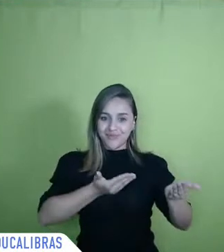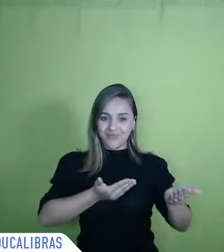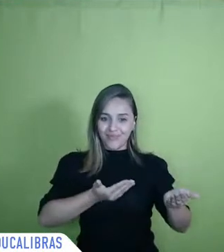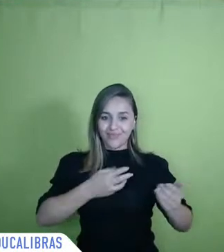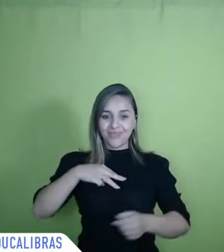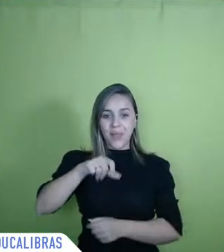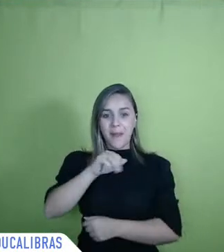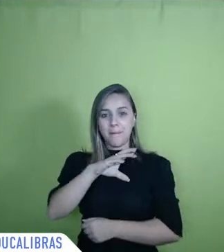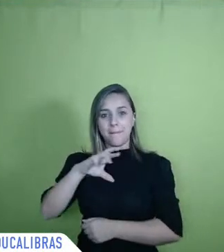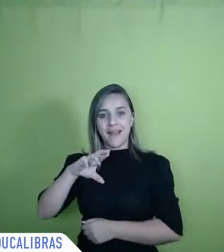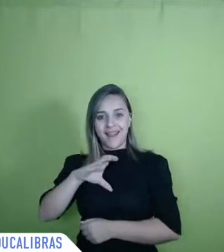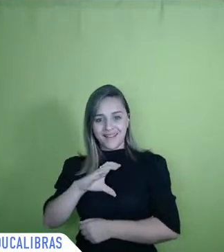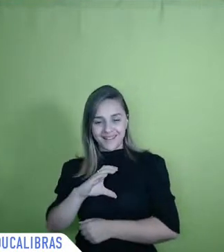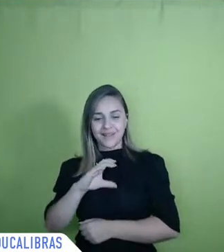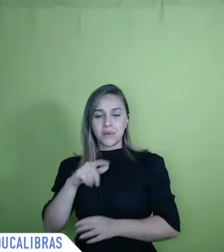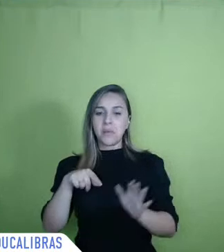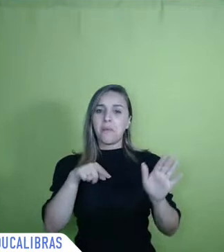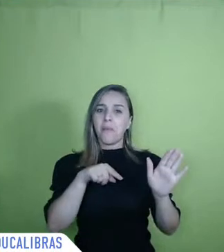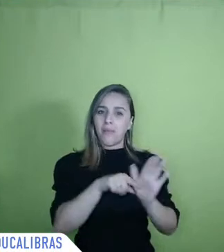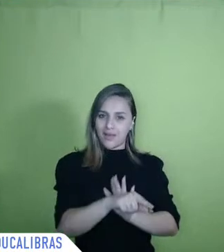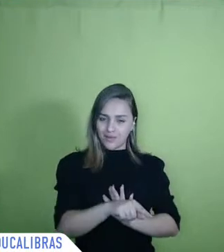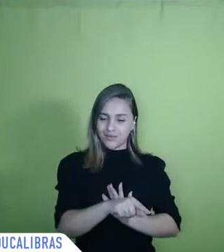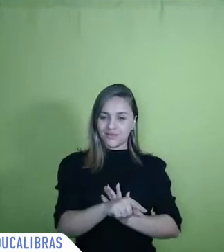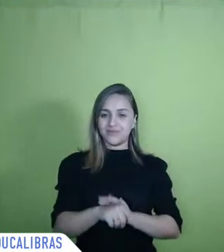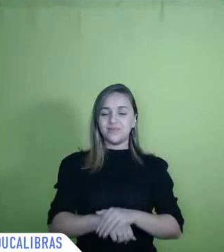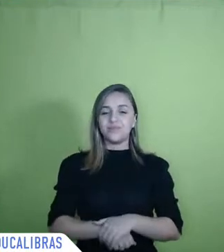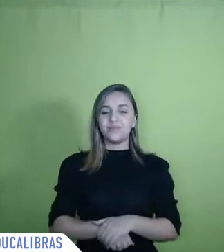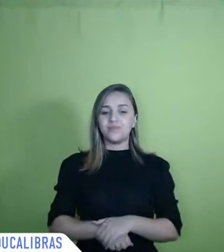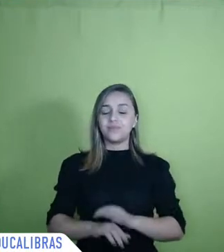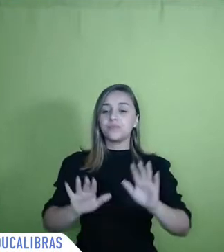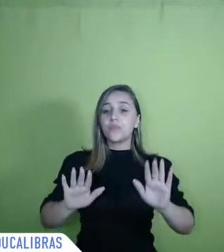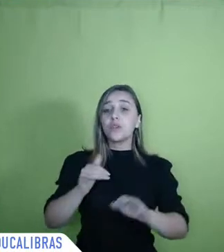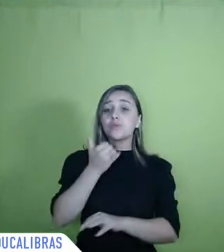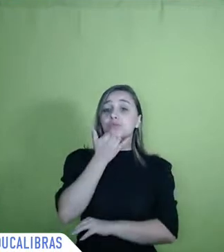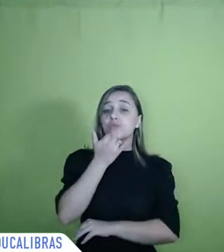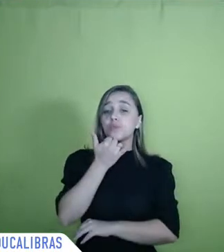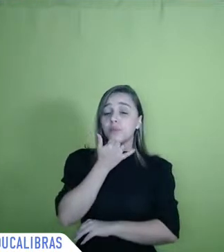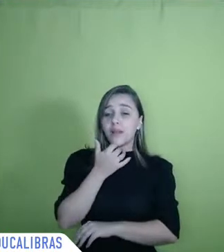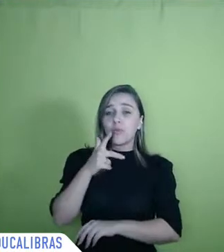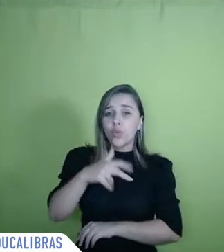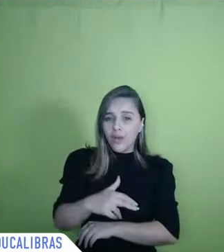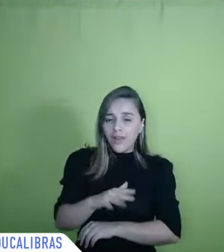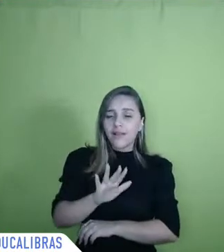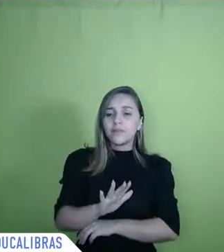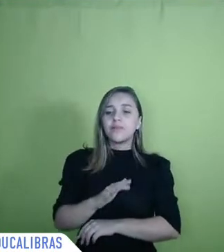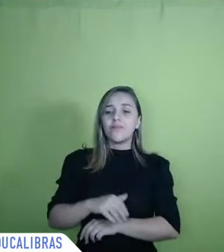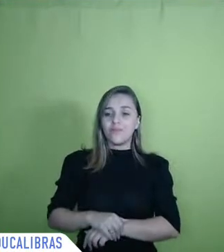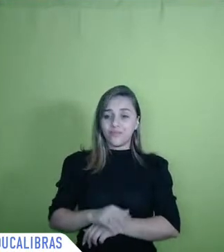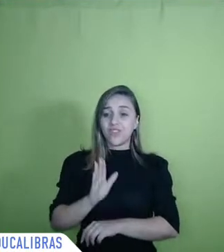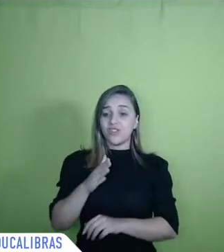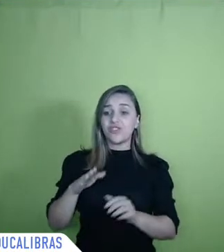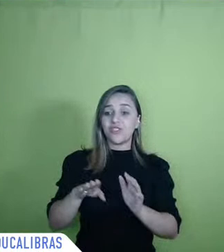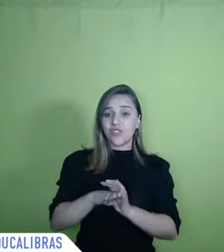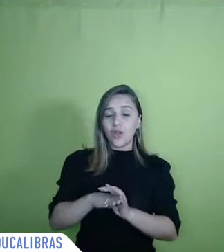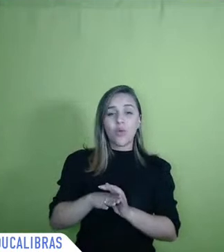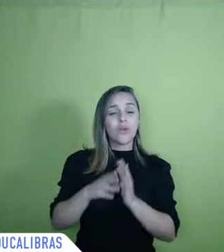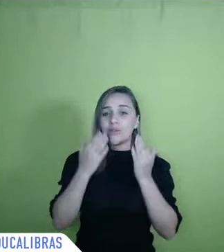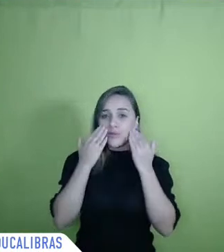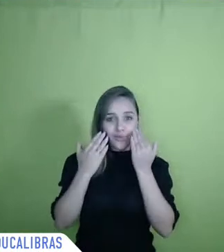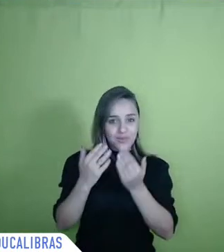government has not been gotten here yet. Just interrupt you. The governor is